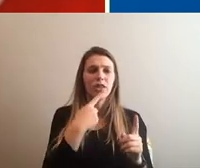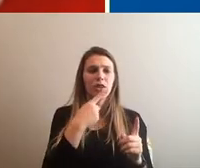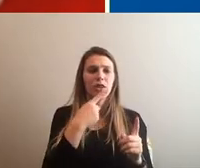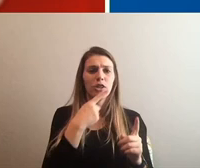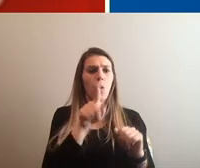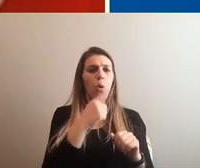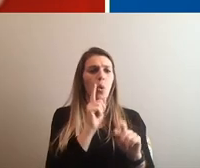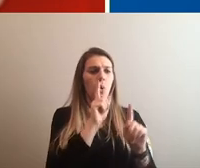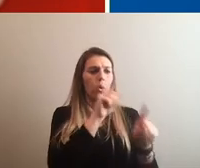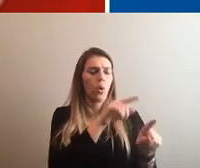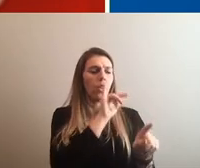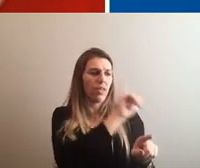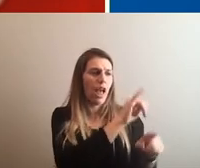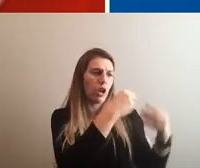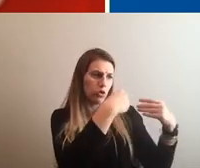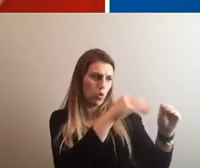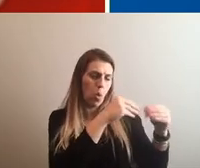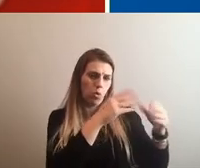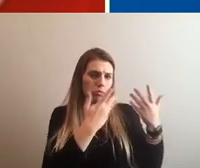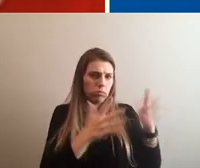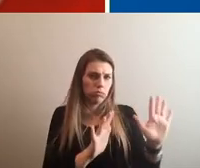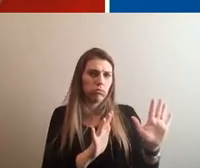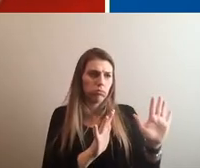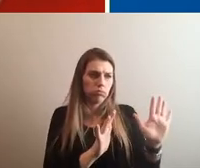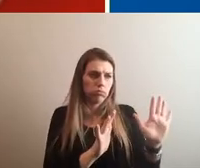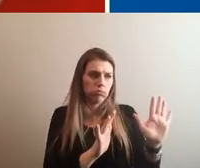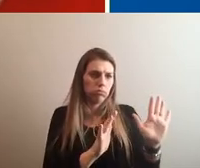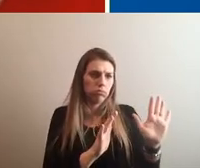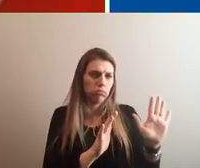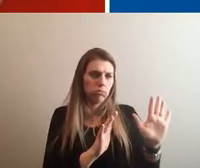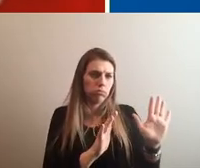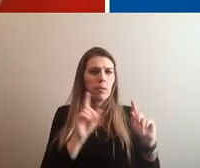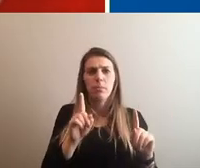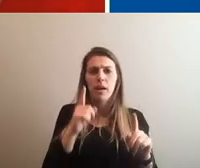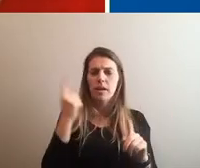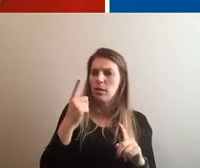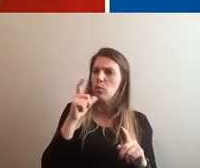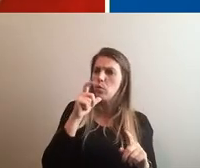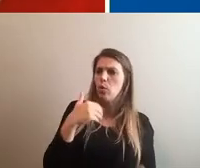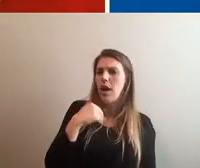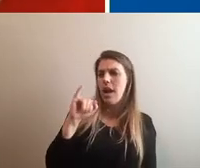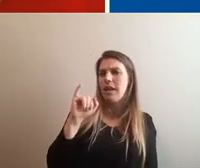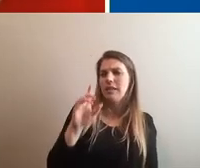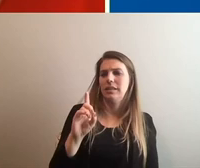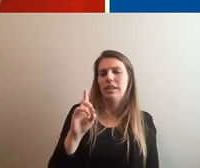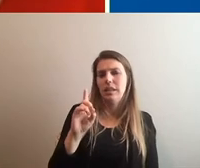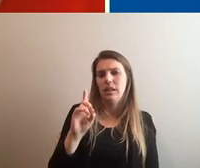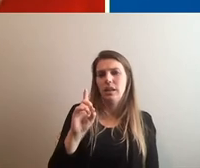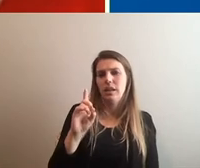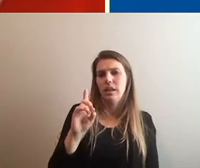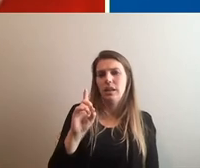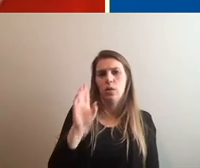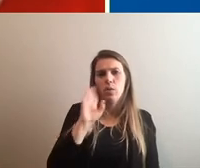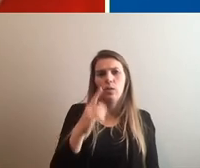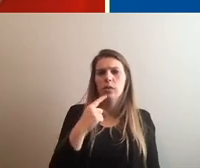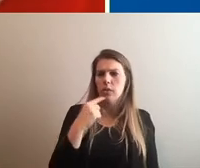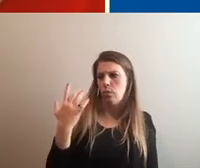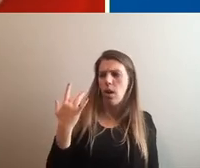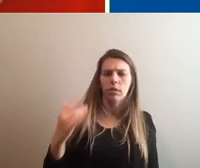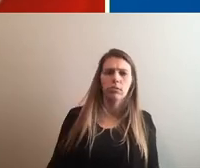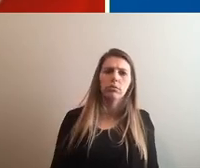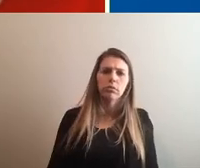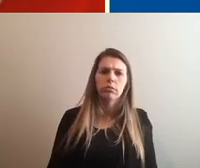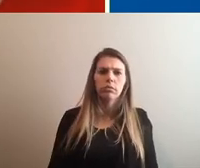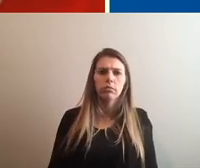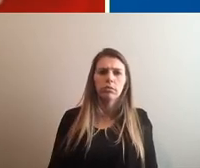to Tesco's. Now, somebody without an ID would straight away and say, why? I